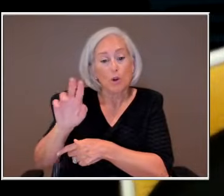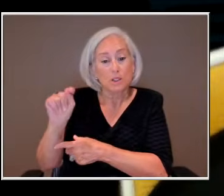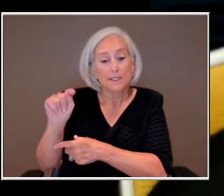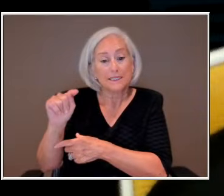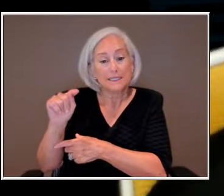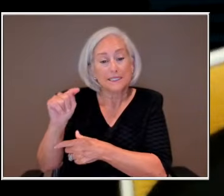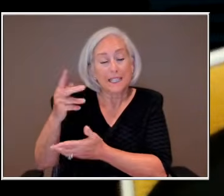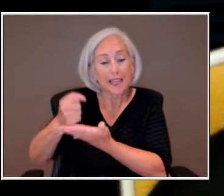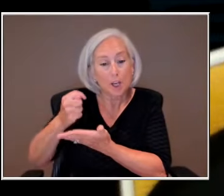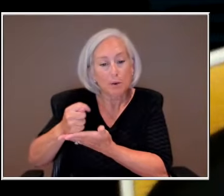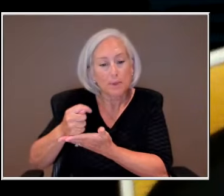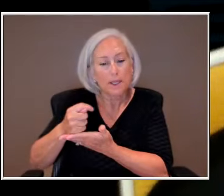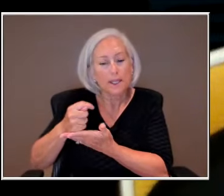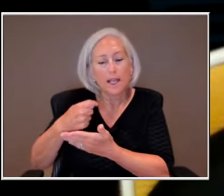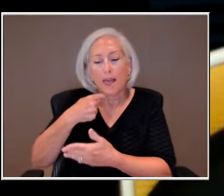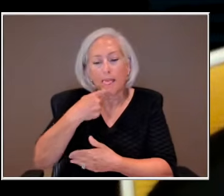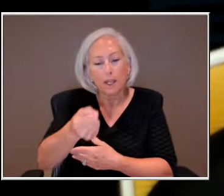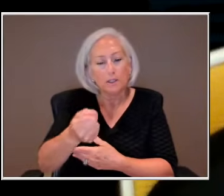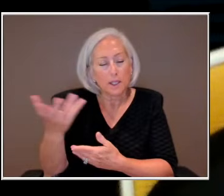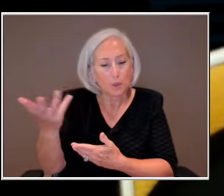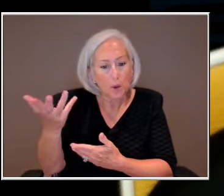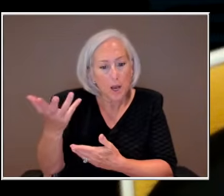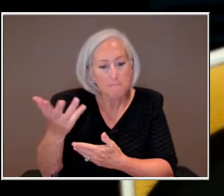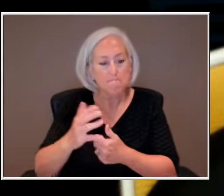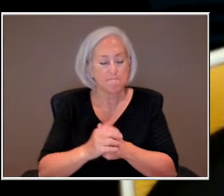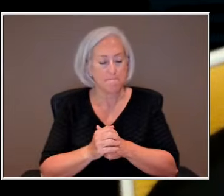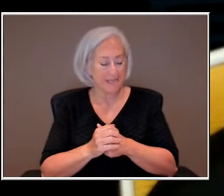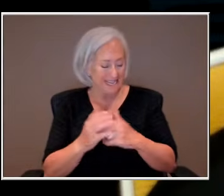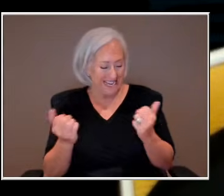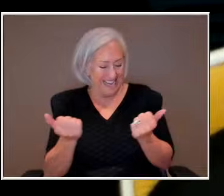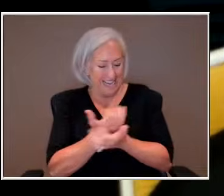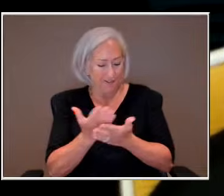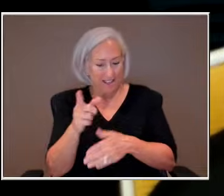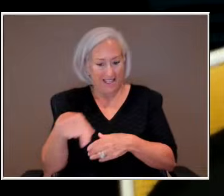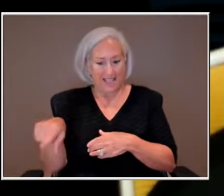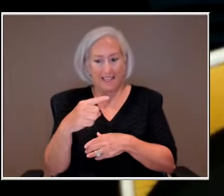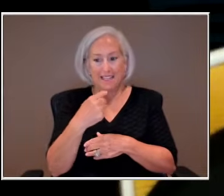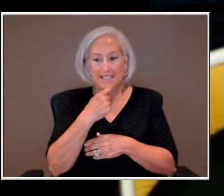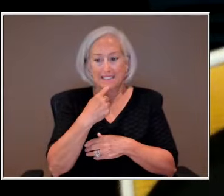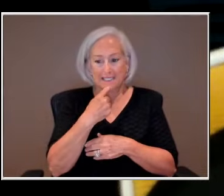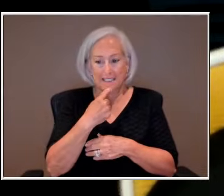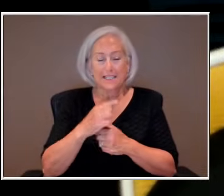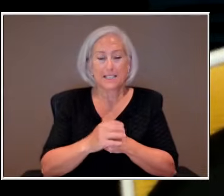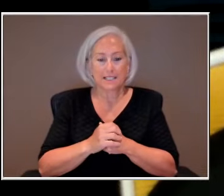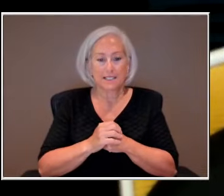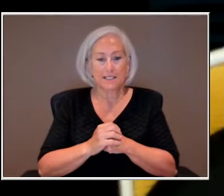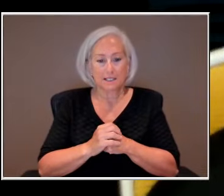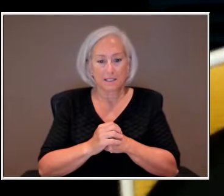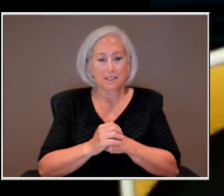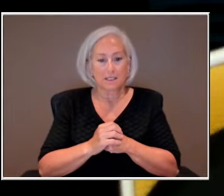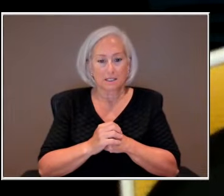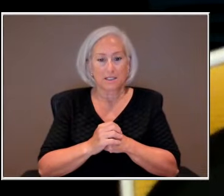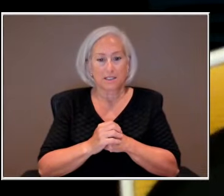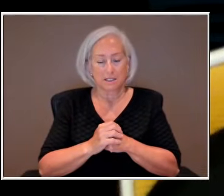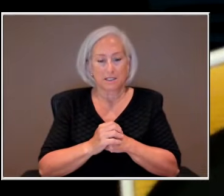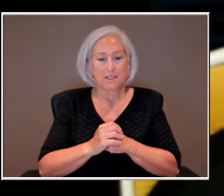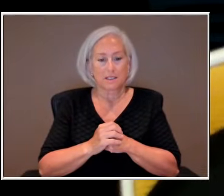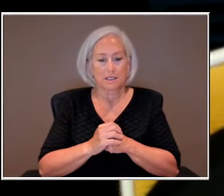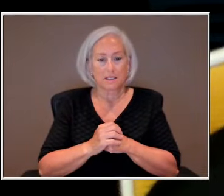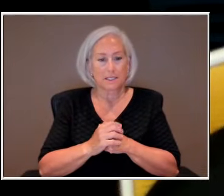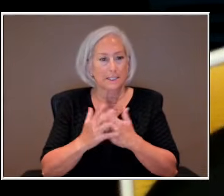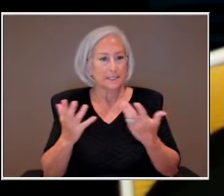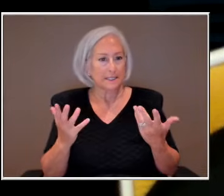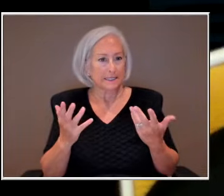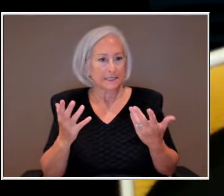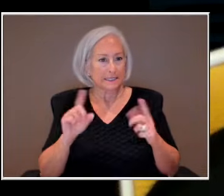Just everything that they were saying about it. And I don't know. I just have different